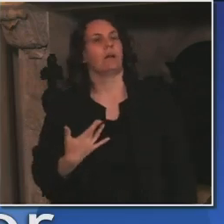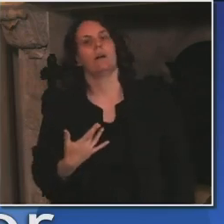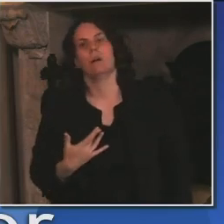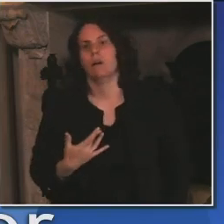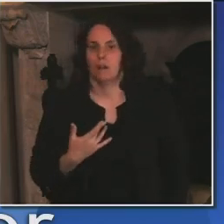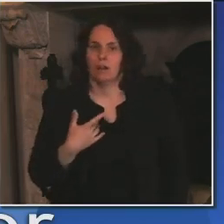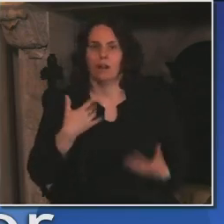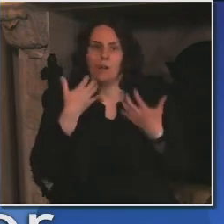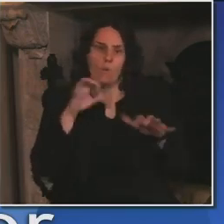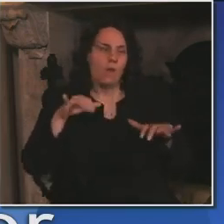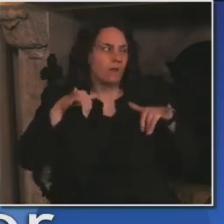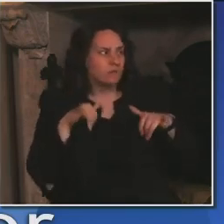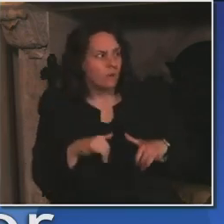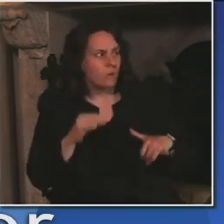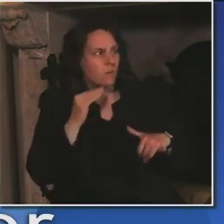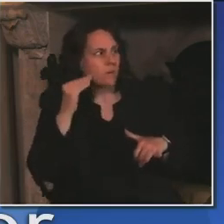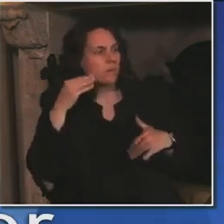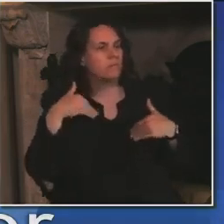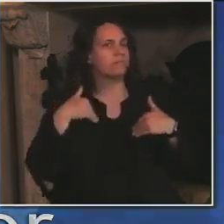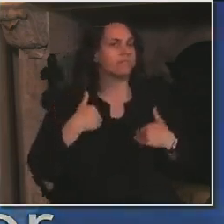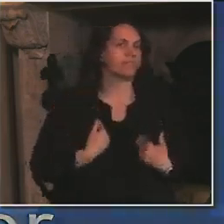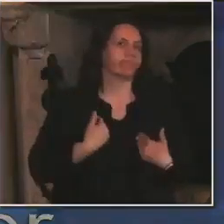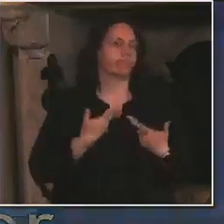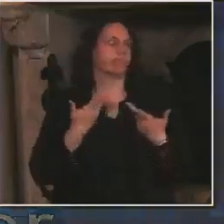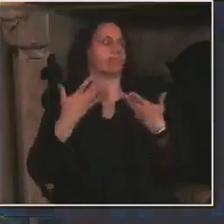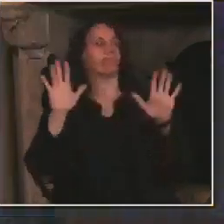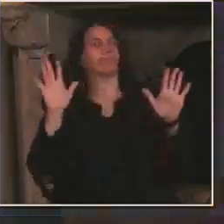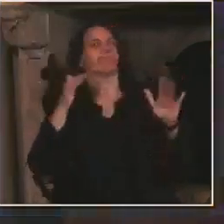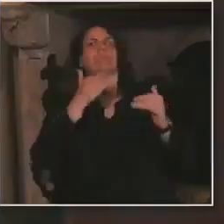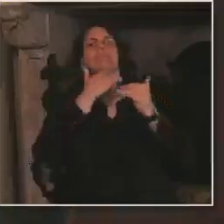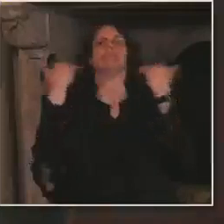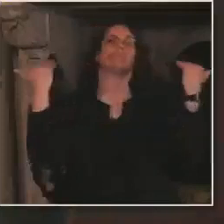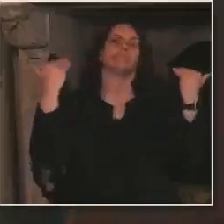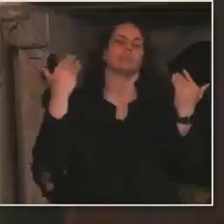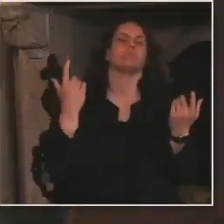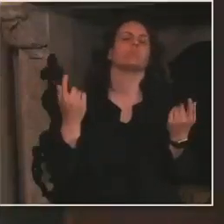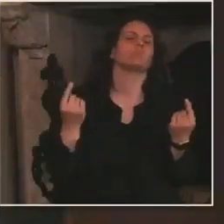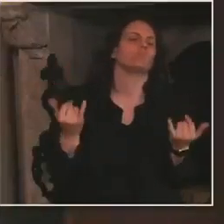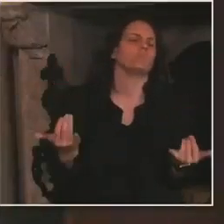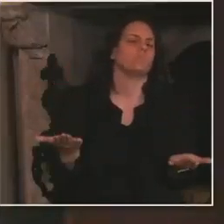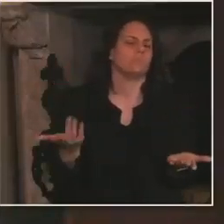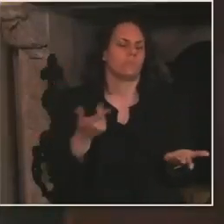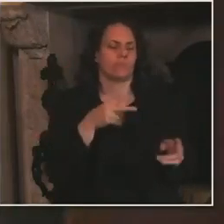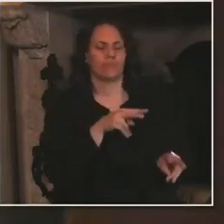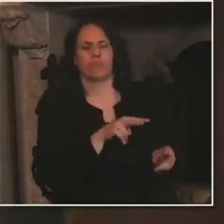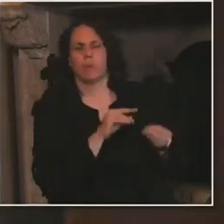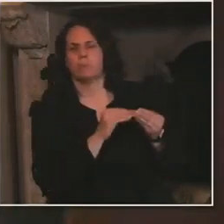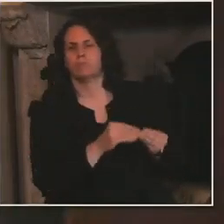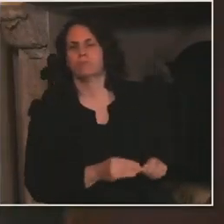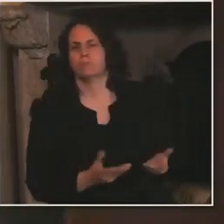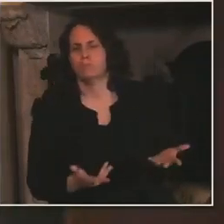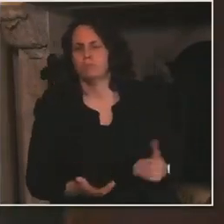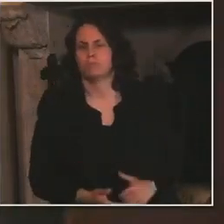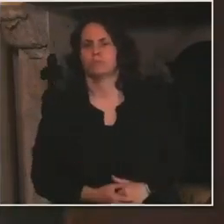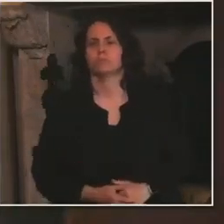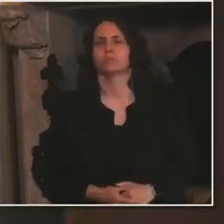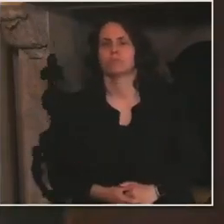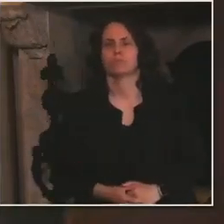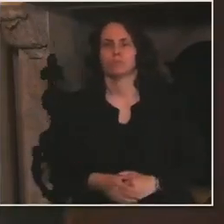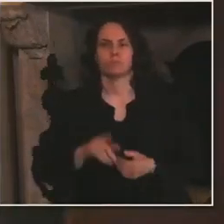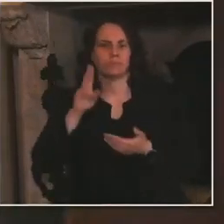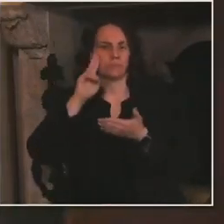home whenever possible? Mm-hmm. So I think what we know about Safer at Home is that it's working. We are